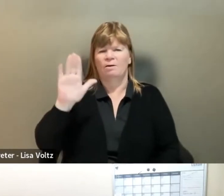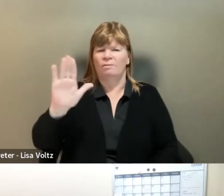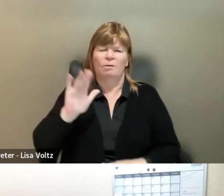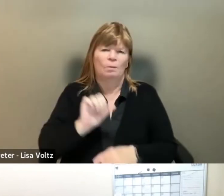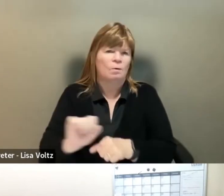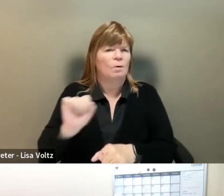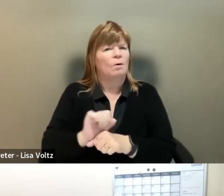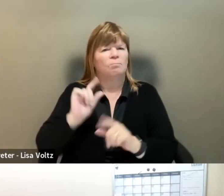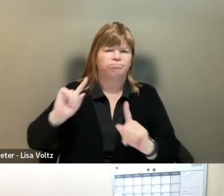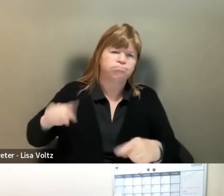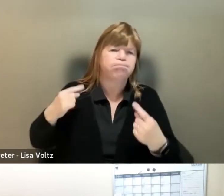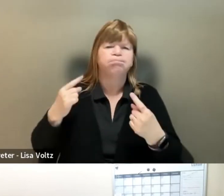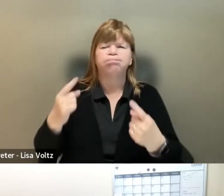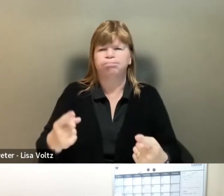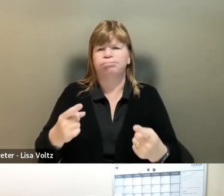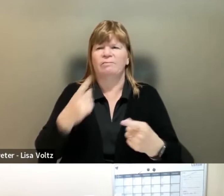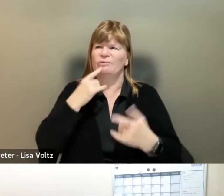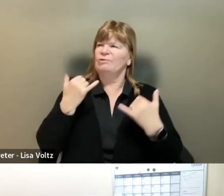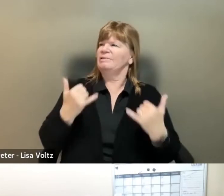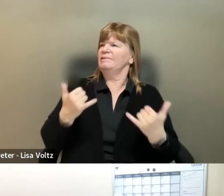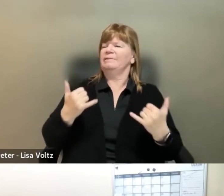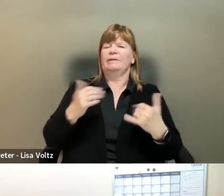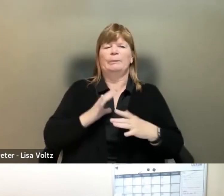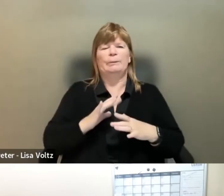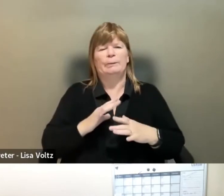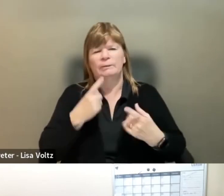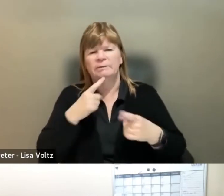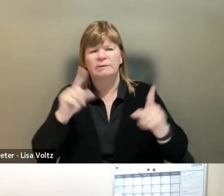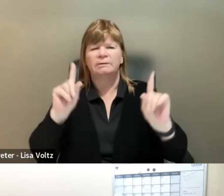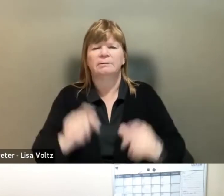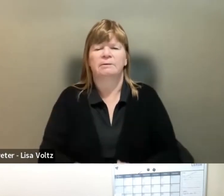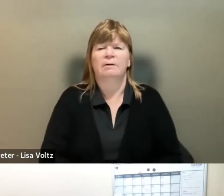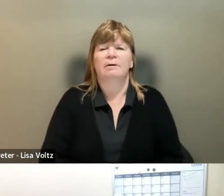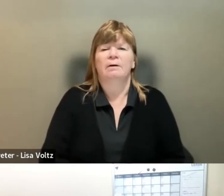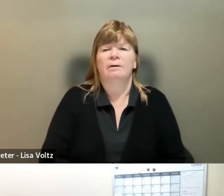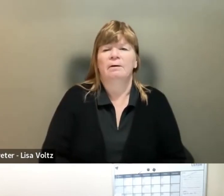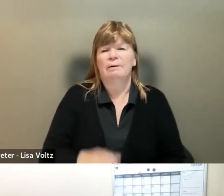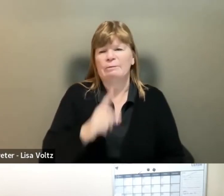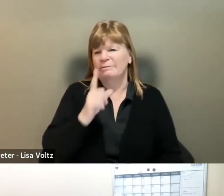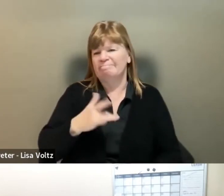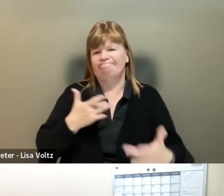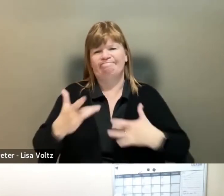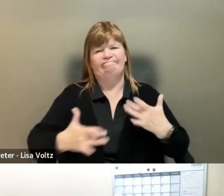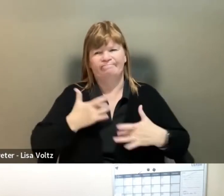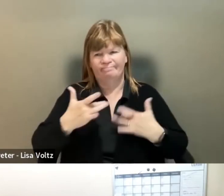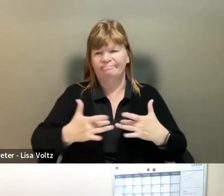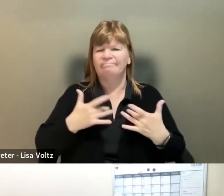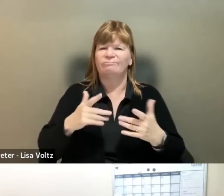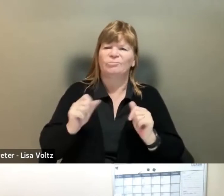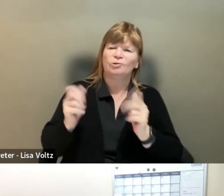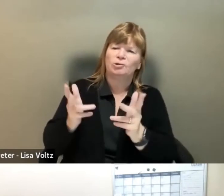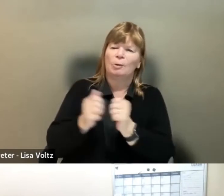you have done to make today such a success. I'm really excited to talk with our